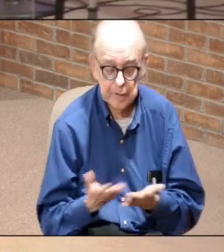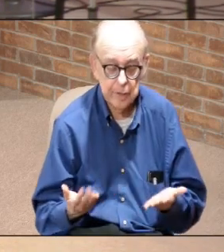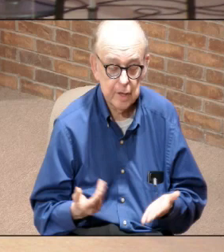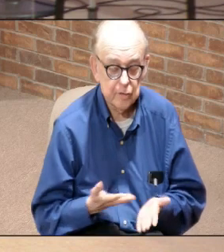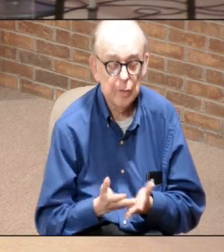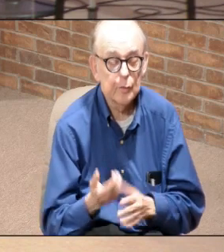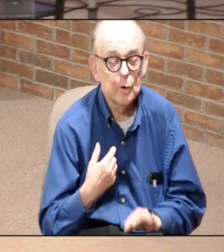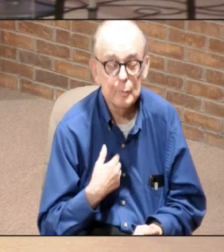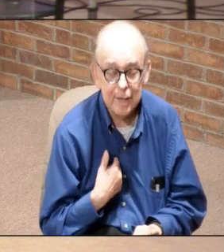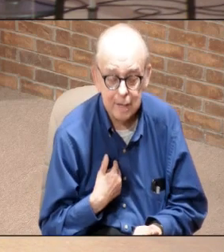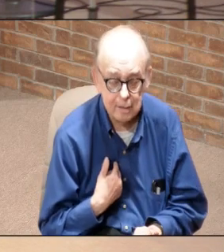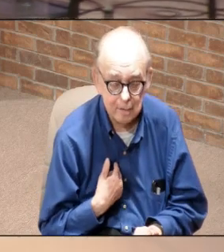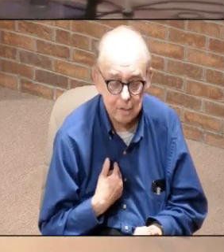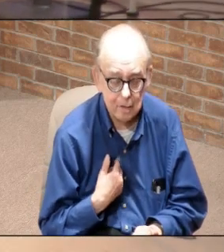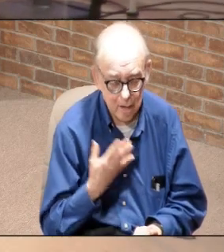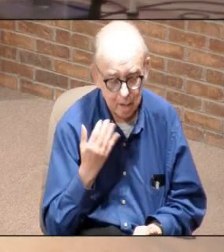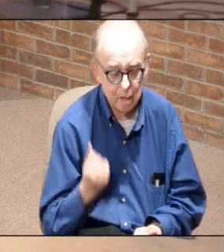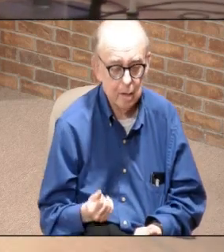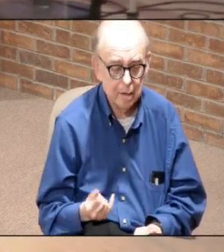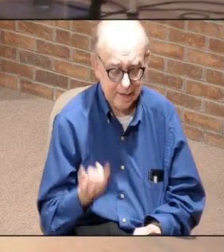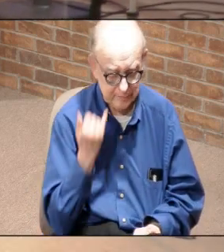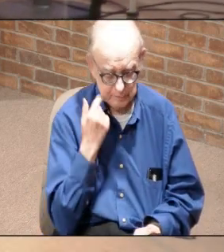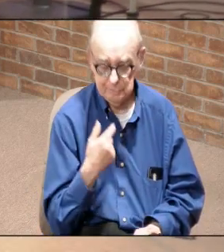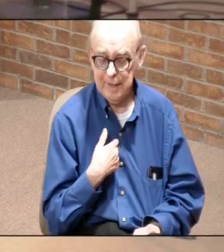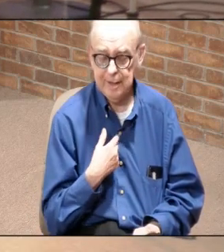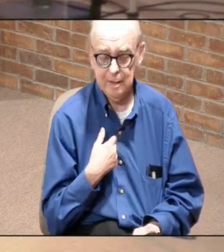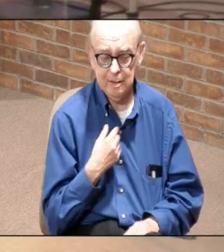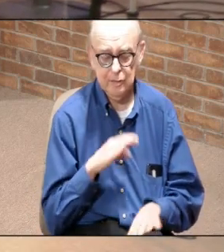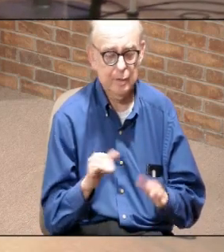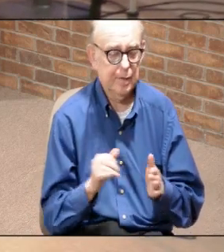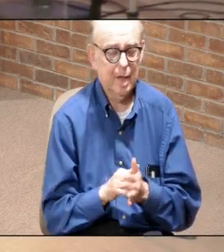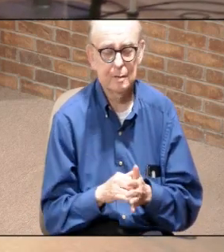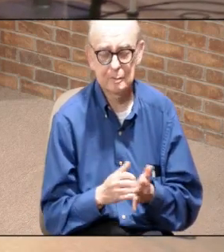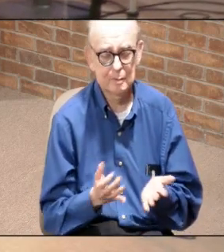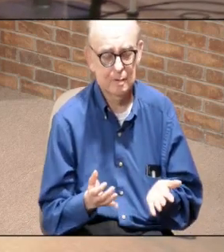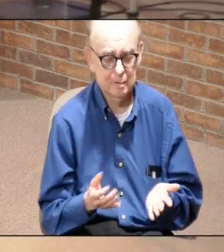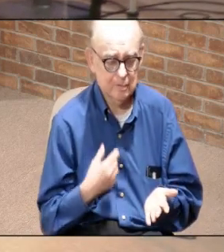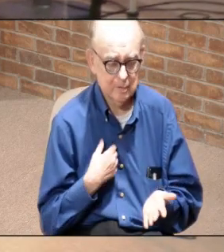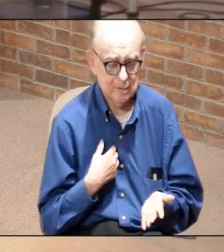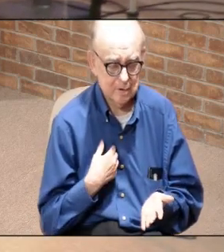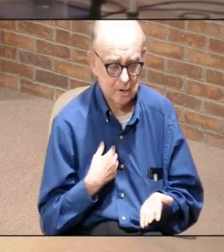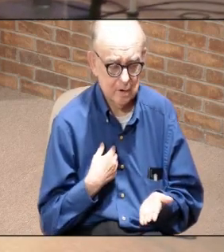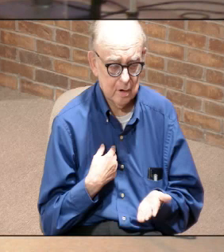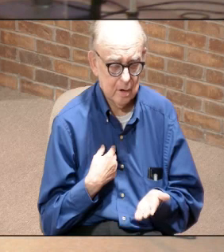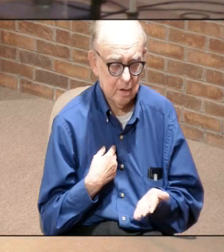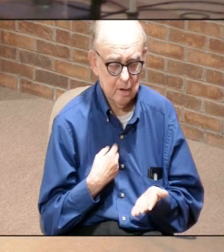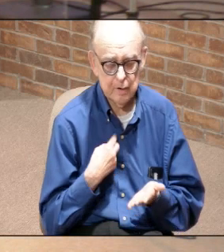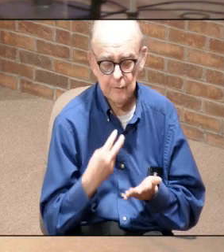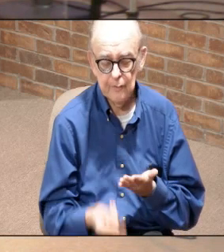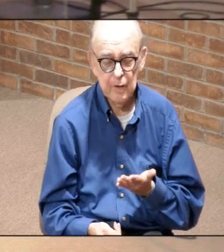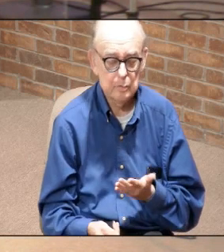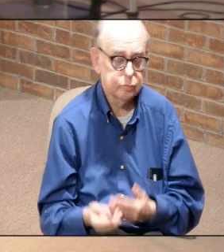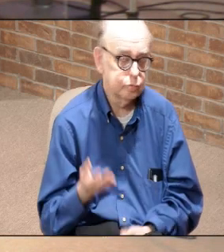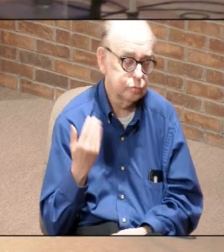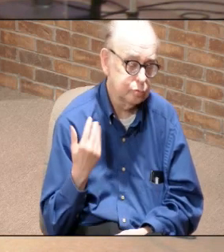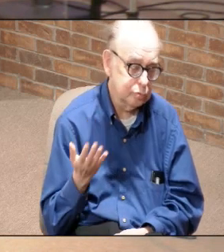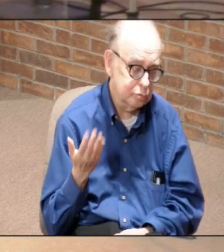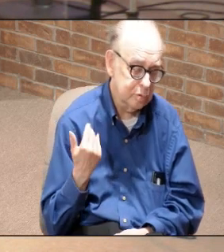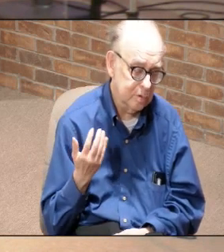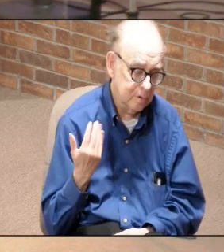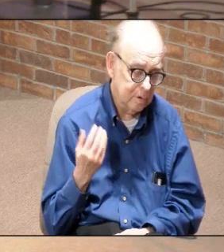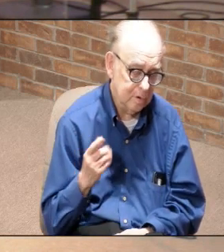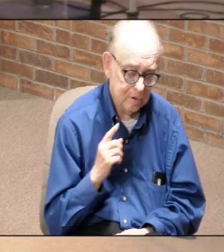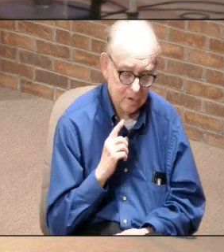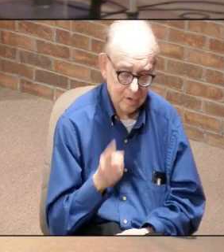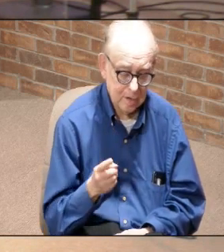me. Because if it was me doing it, I would have failed a long time ago. As a